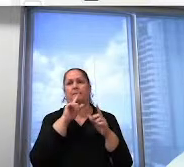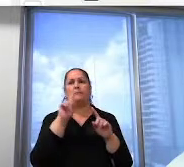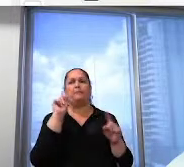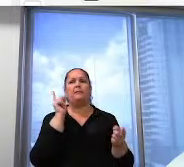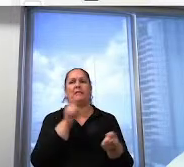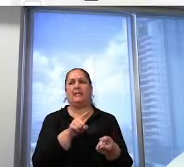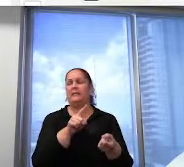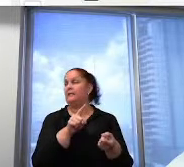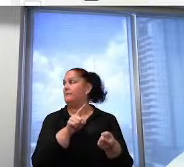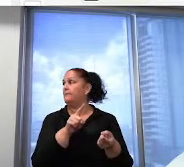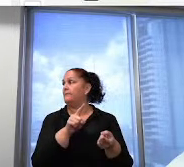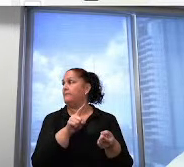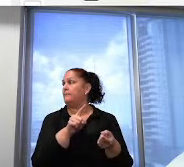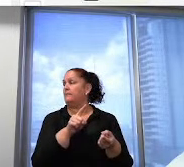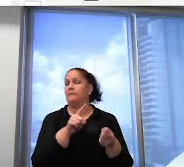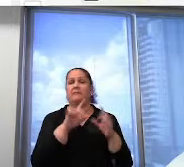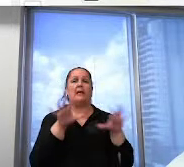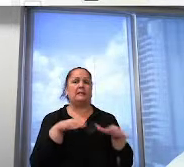mitigating